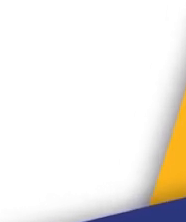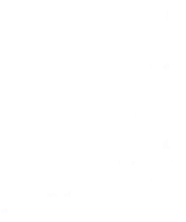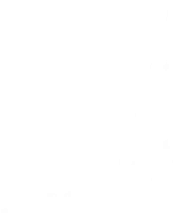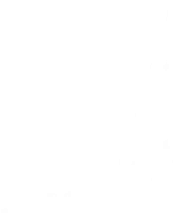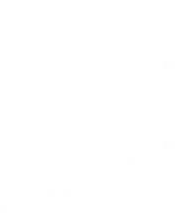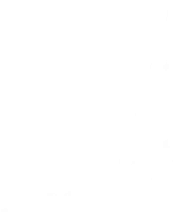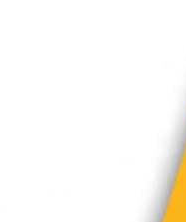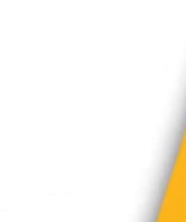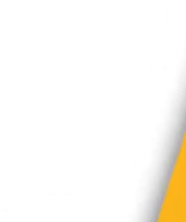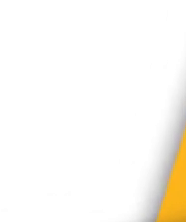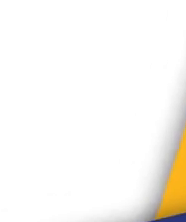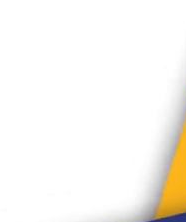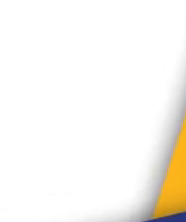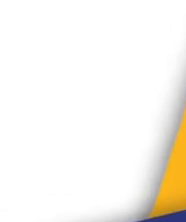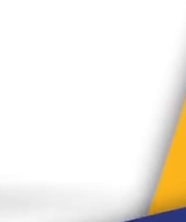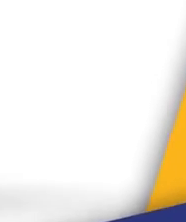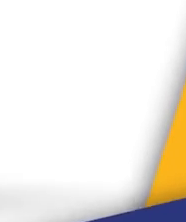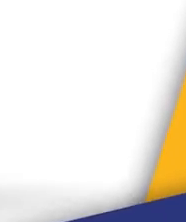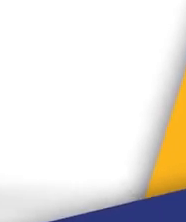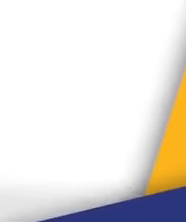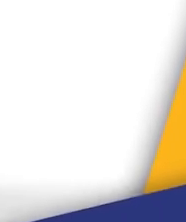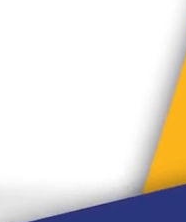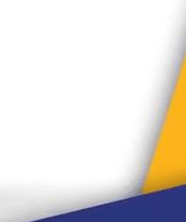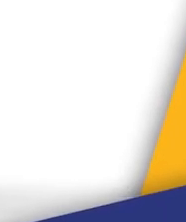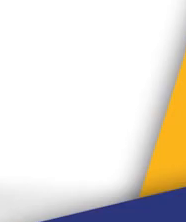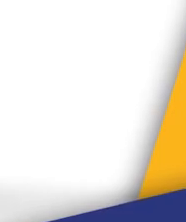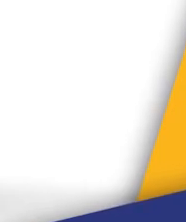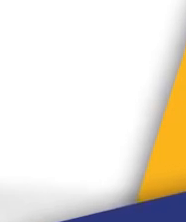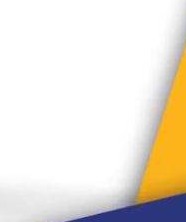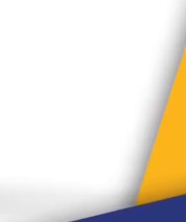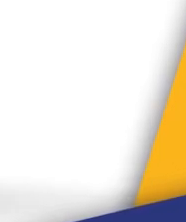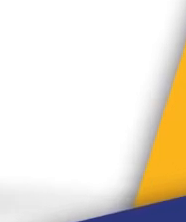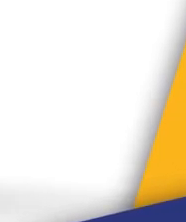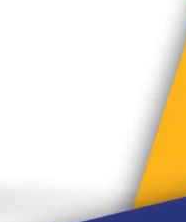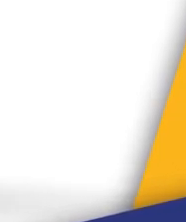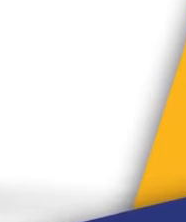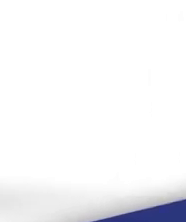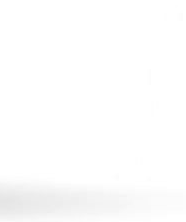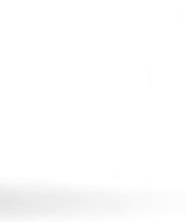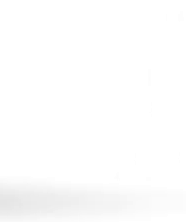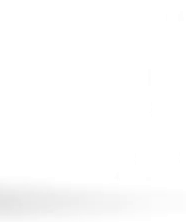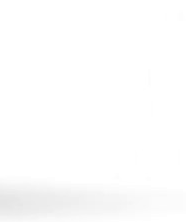NECT, ETDP SETA, SABC, MultiChoice,